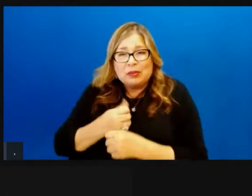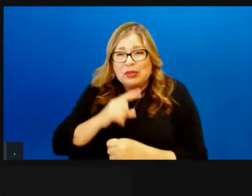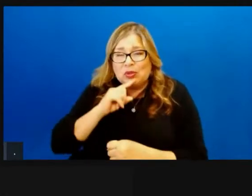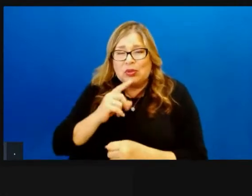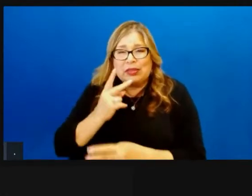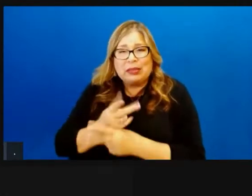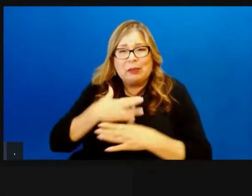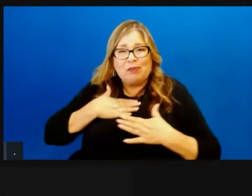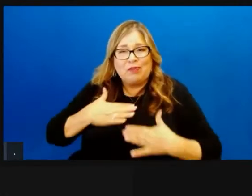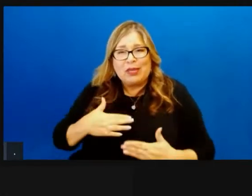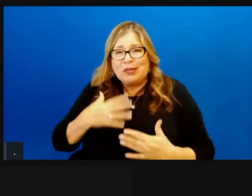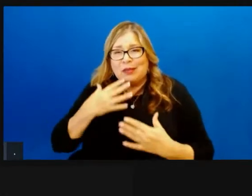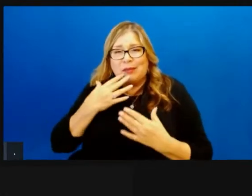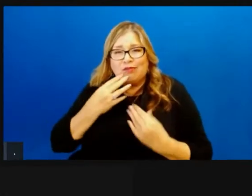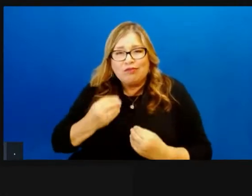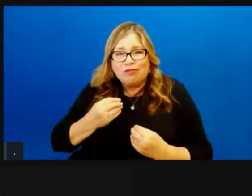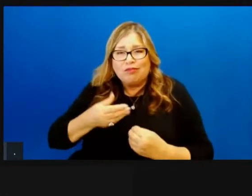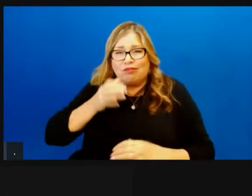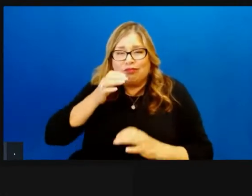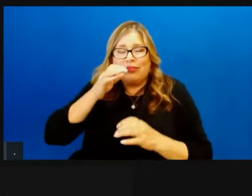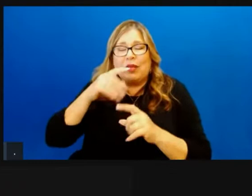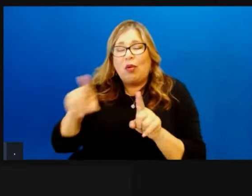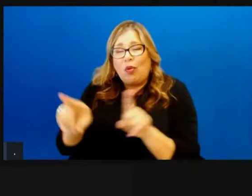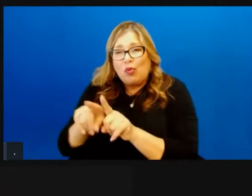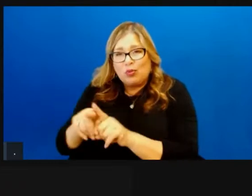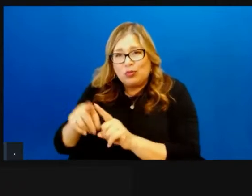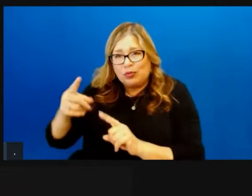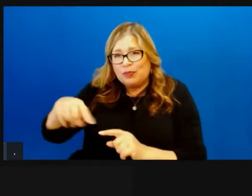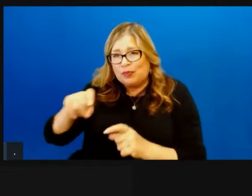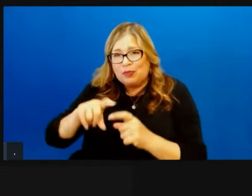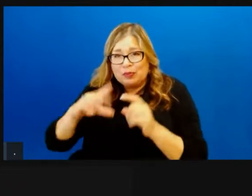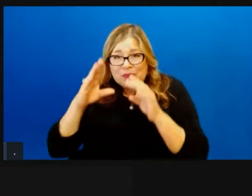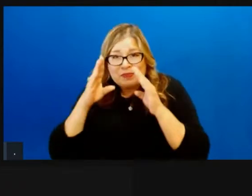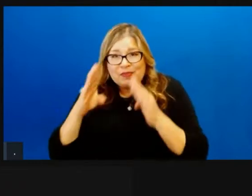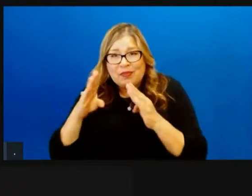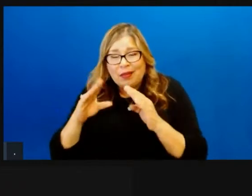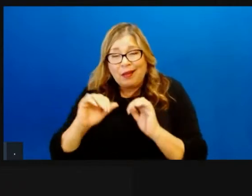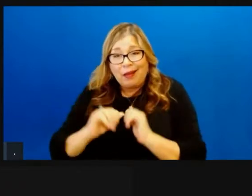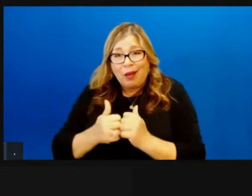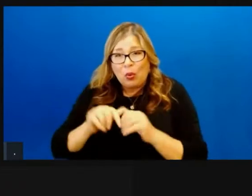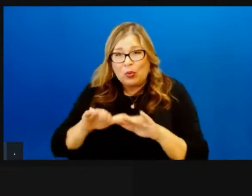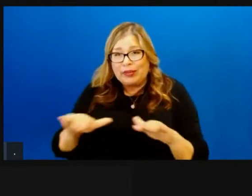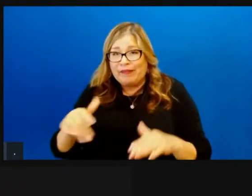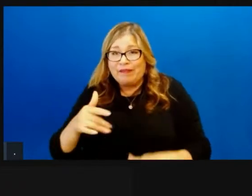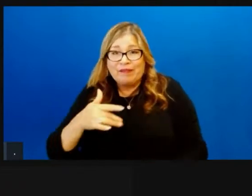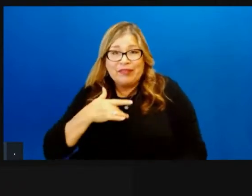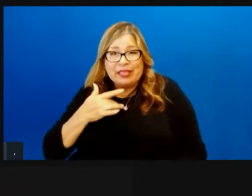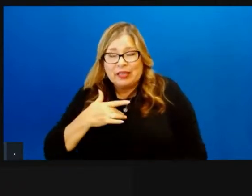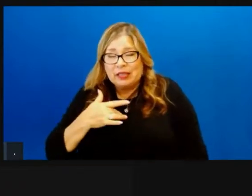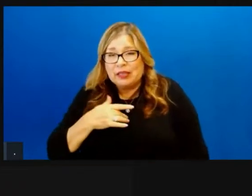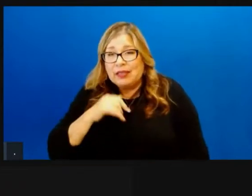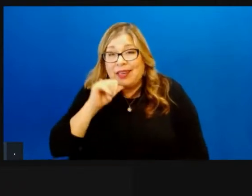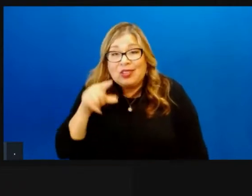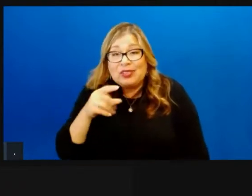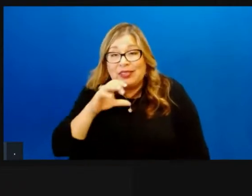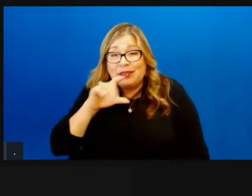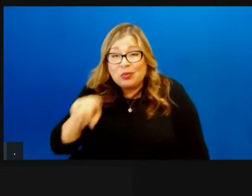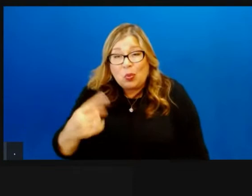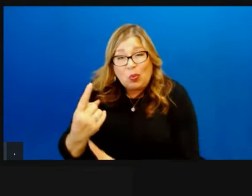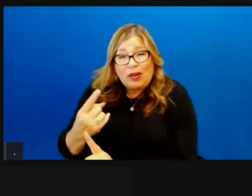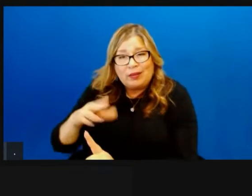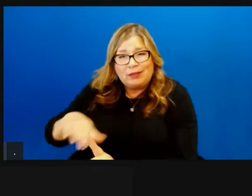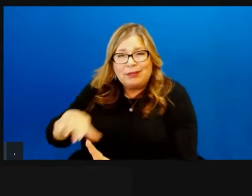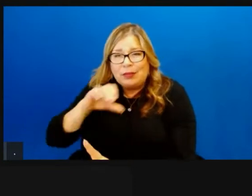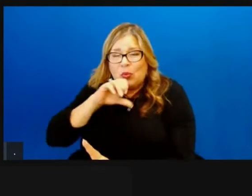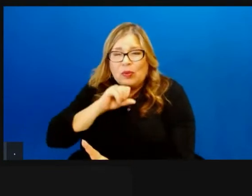to obviously pay attention to how kids are feeling, not just this young 8-year-old that you mentioned. Hopefully she's